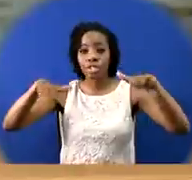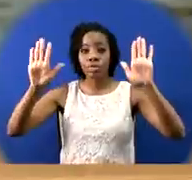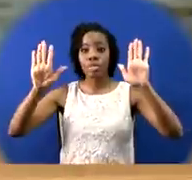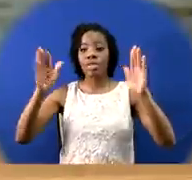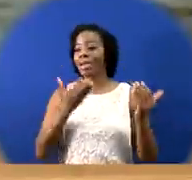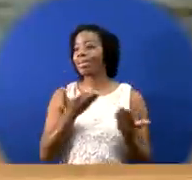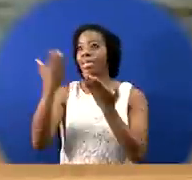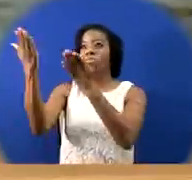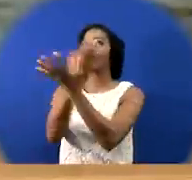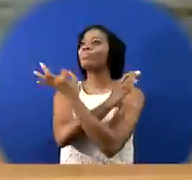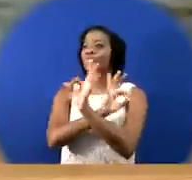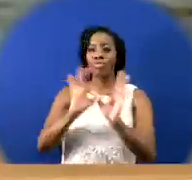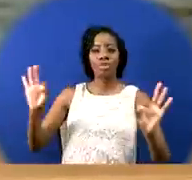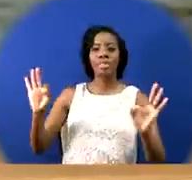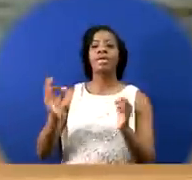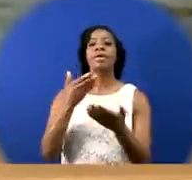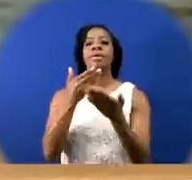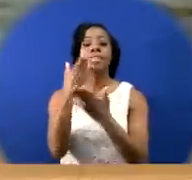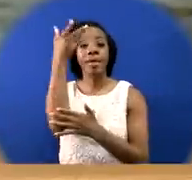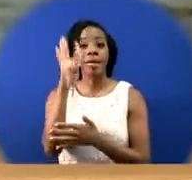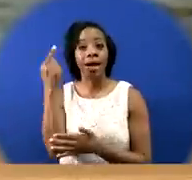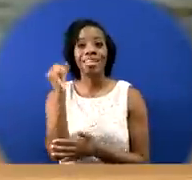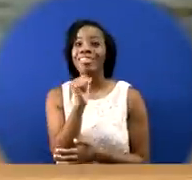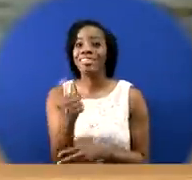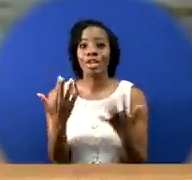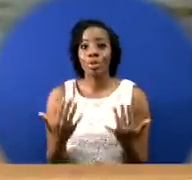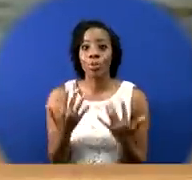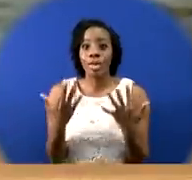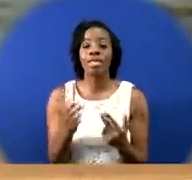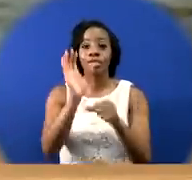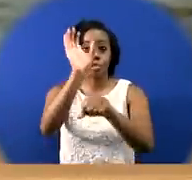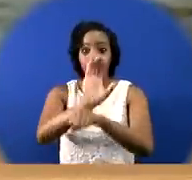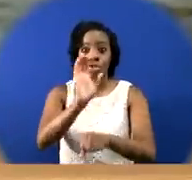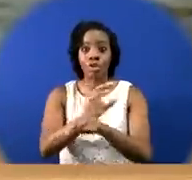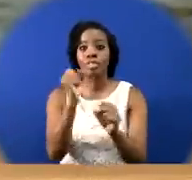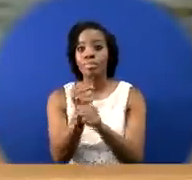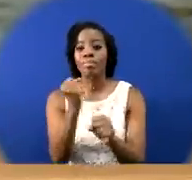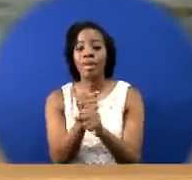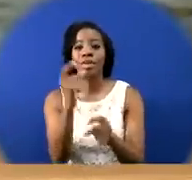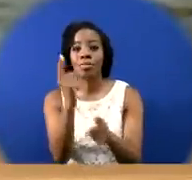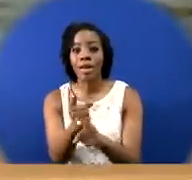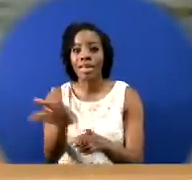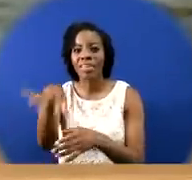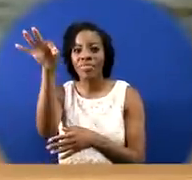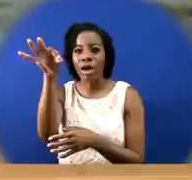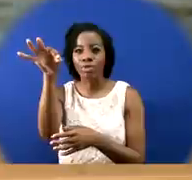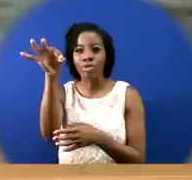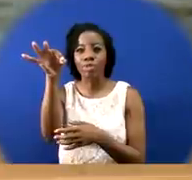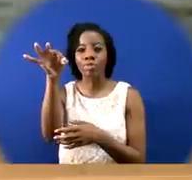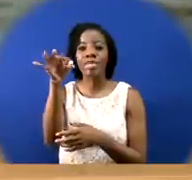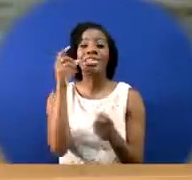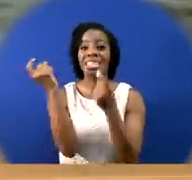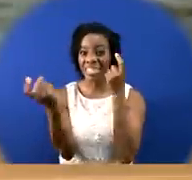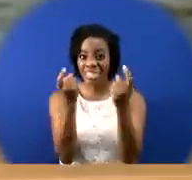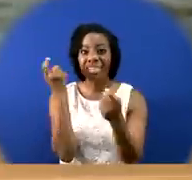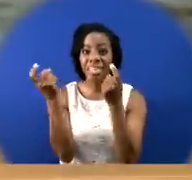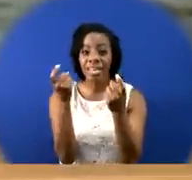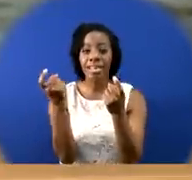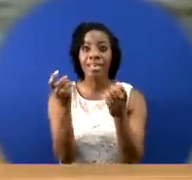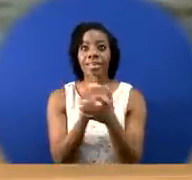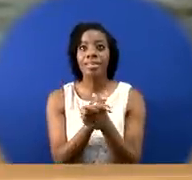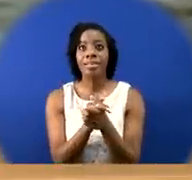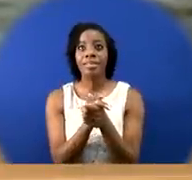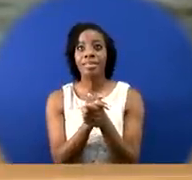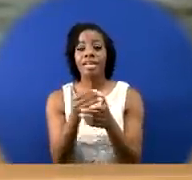give. Somebody ought to thank God. He didn't wait till you got to the cathedral to get right. He found you in the club. Anybody in here who is grateful he found